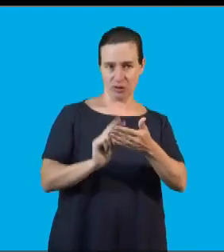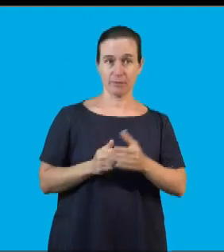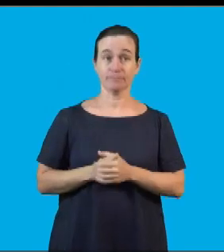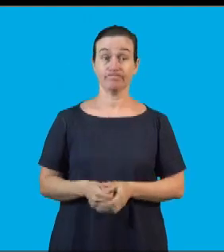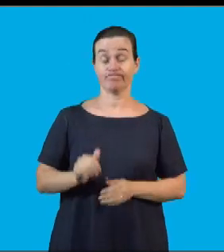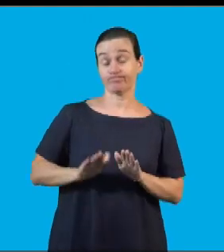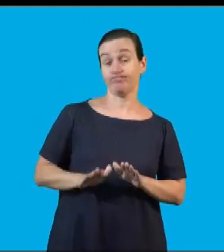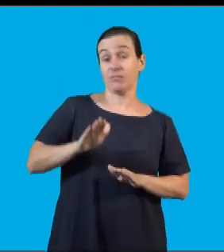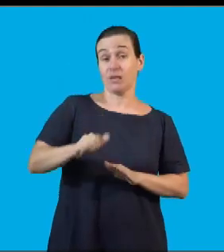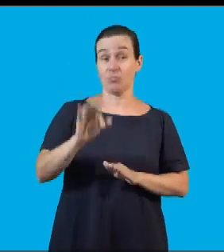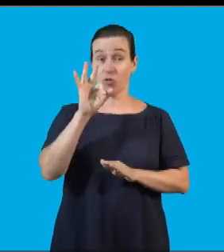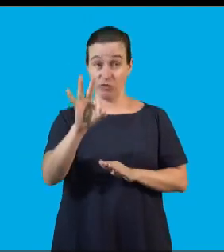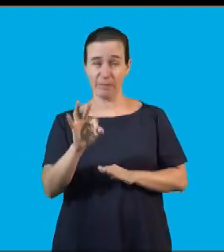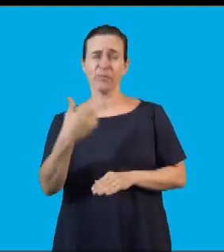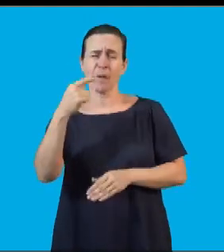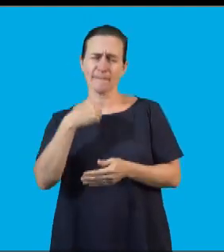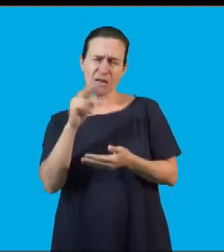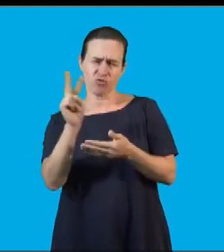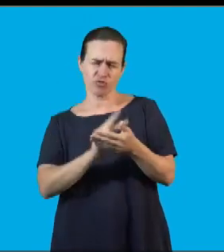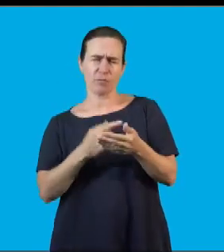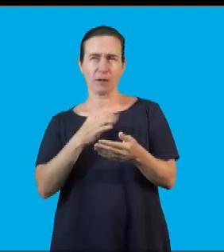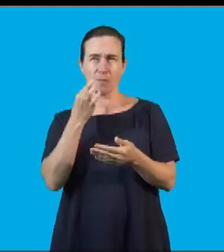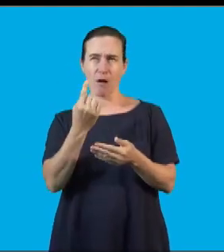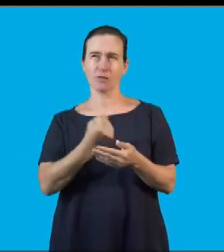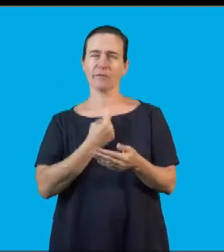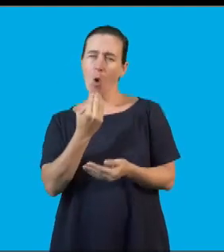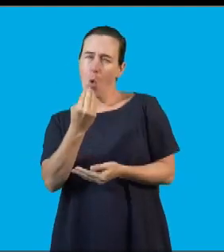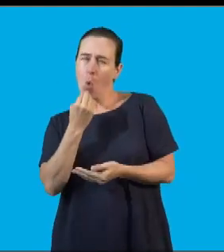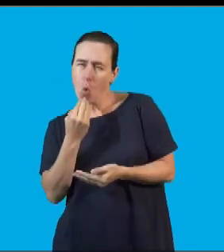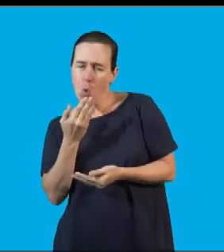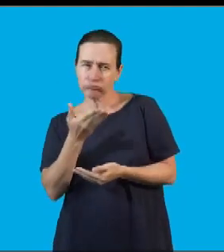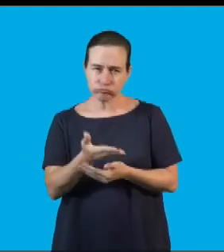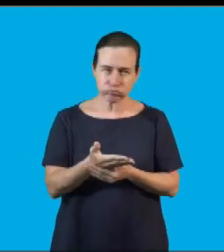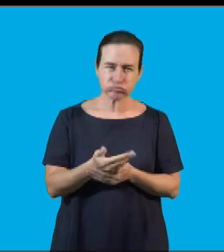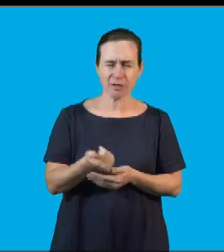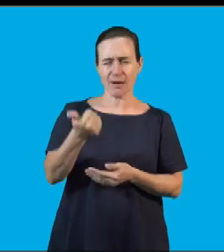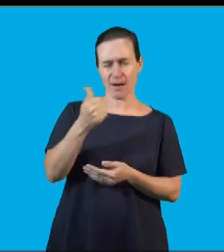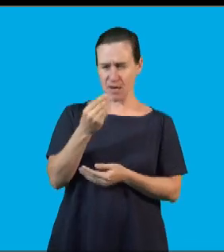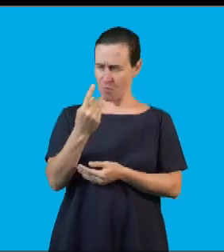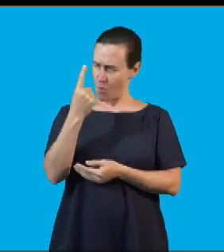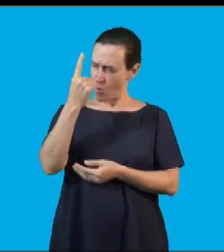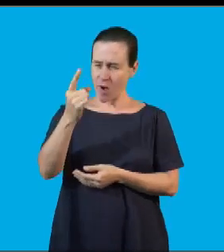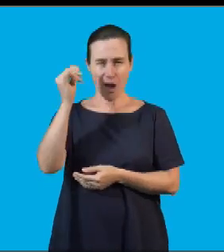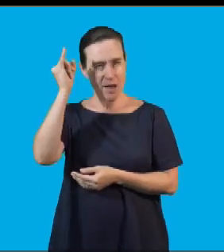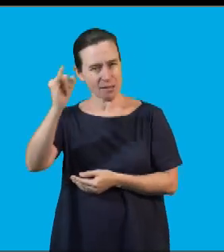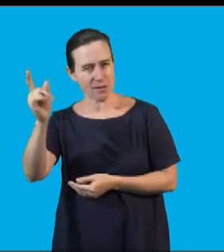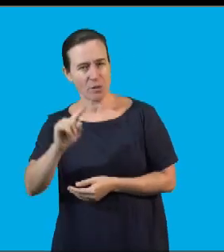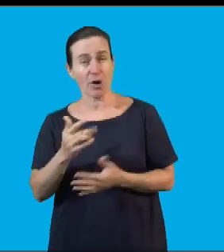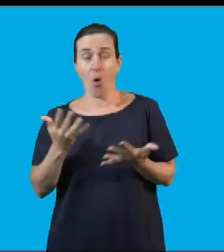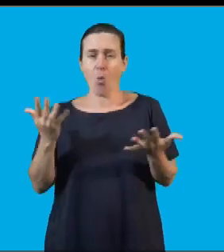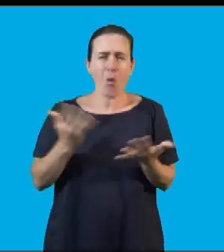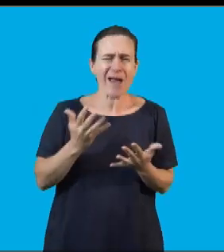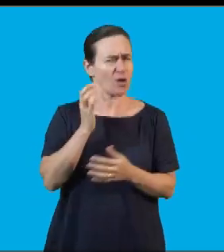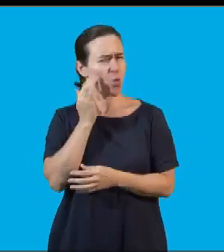you are reading, ask yourself the following. Who is involved? What is the main idea?